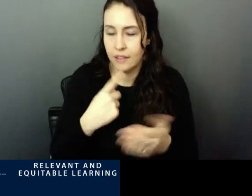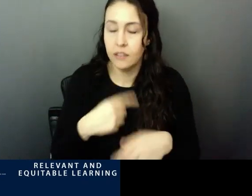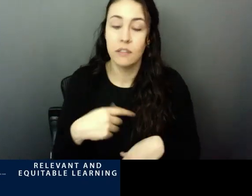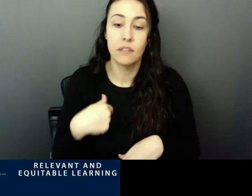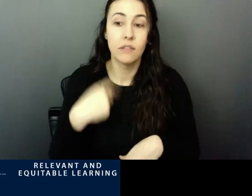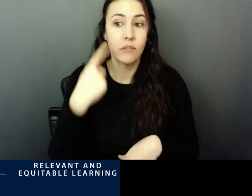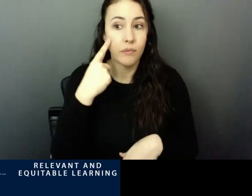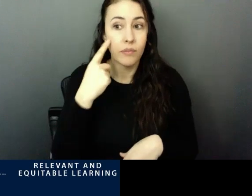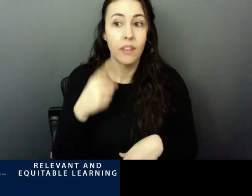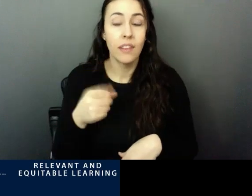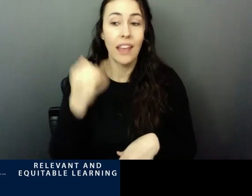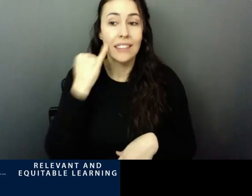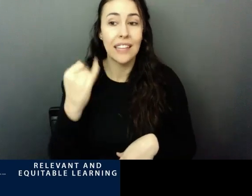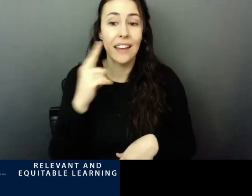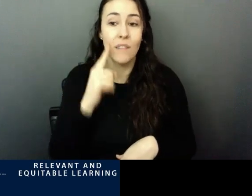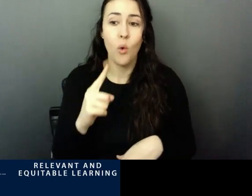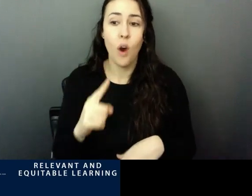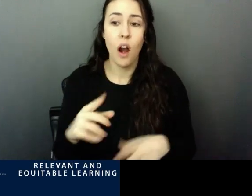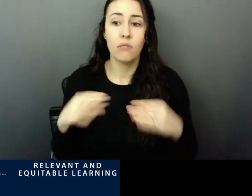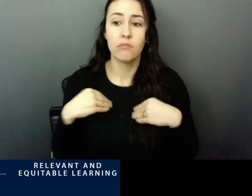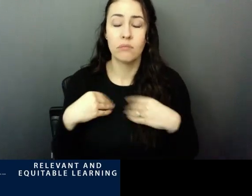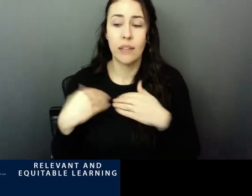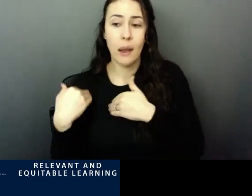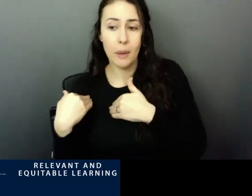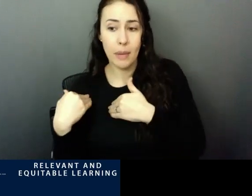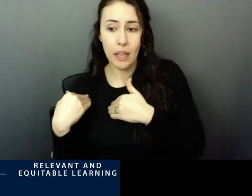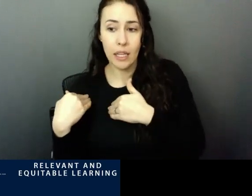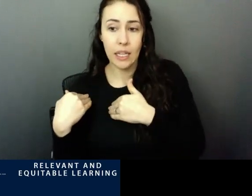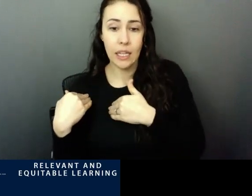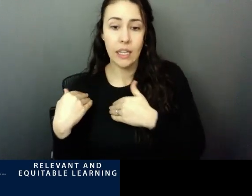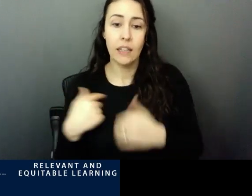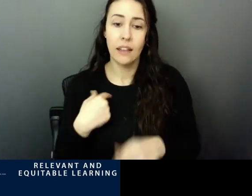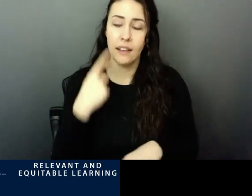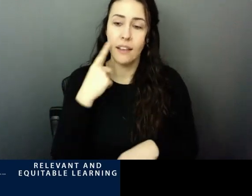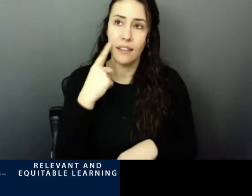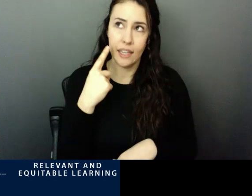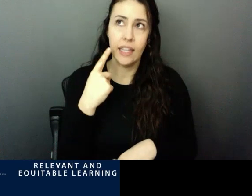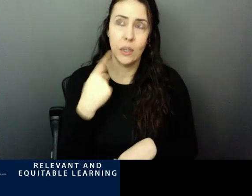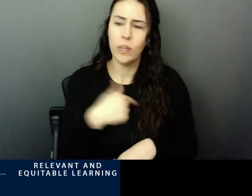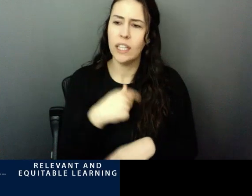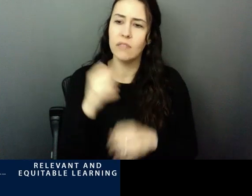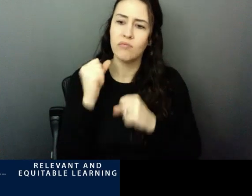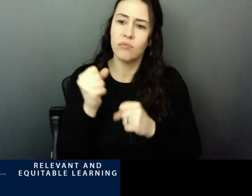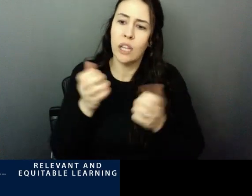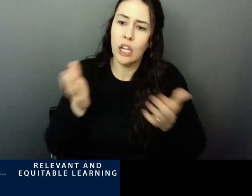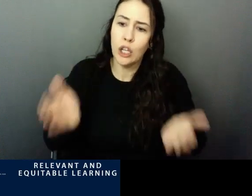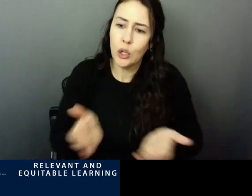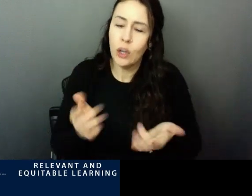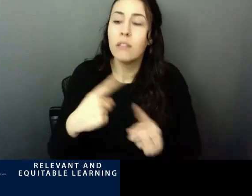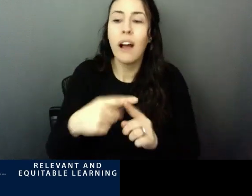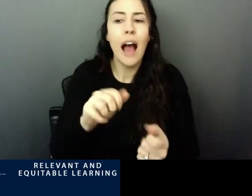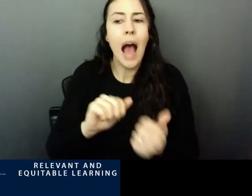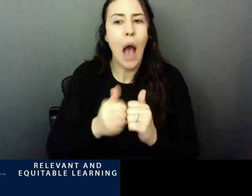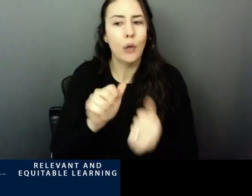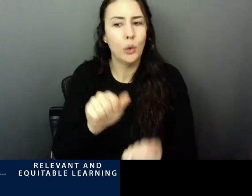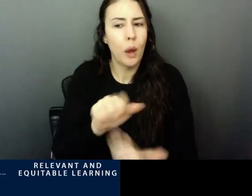idea of accountability, I would say that it's strongly encouraged, and it's how you approach that encouragement, I think,